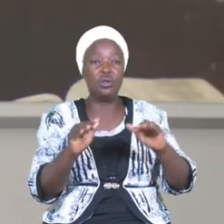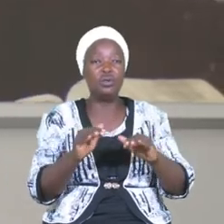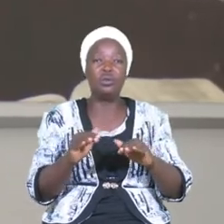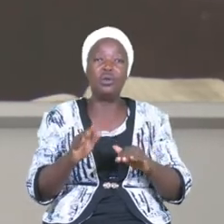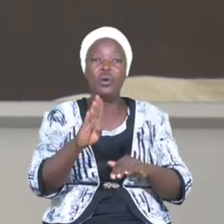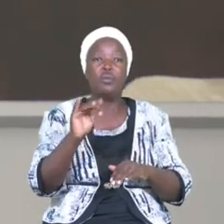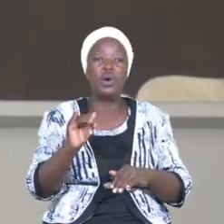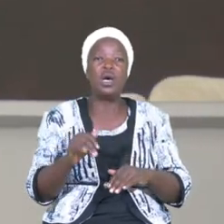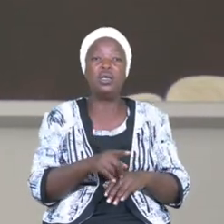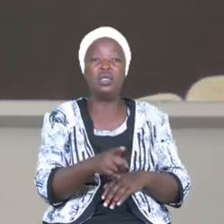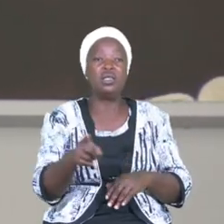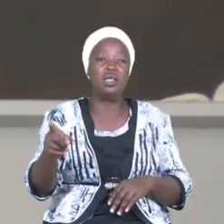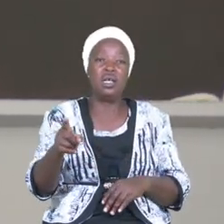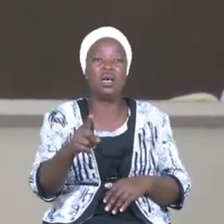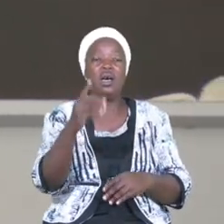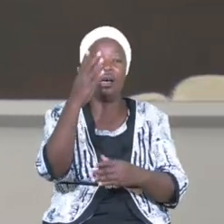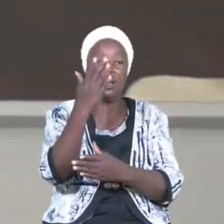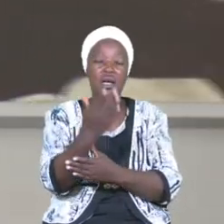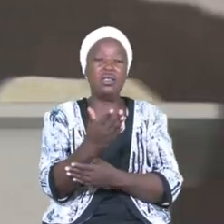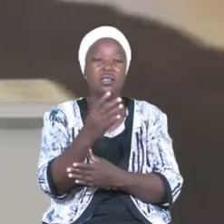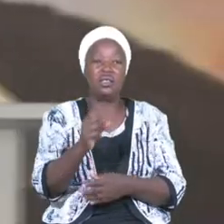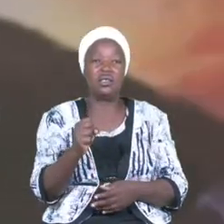their hands. Now,